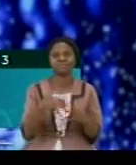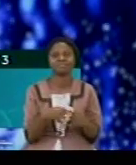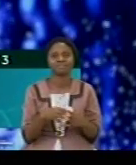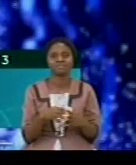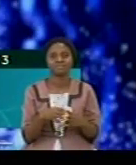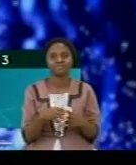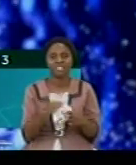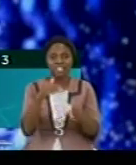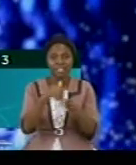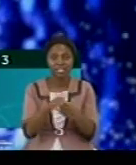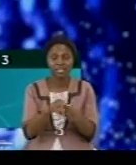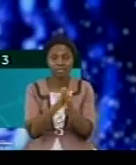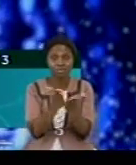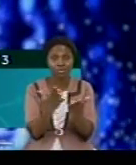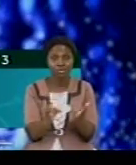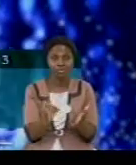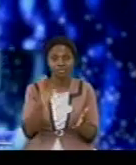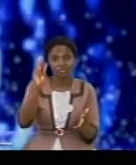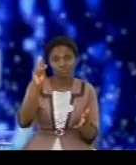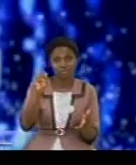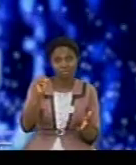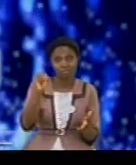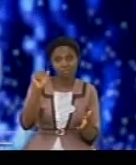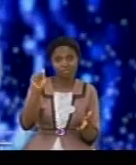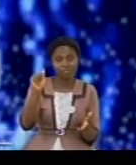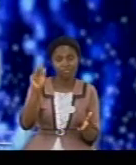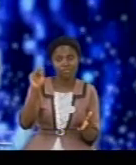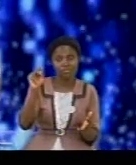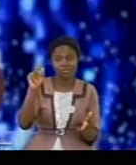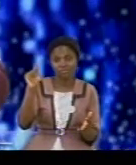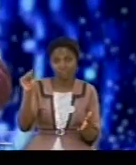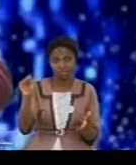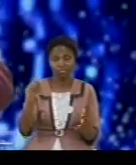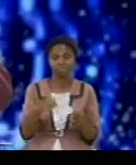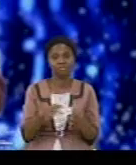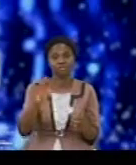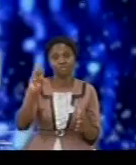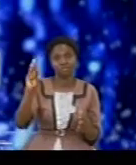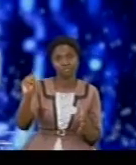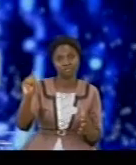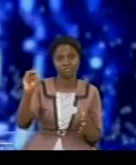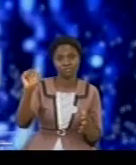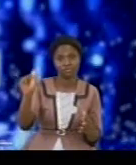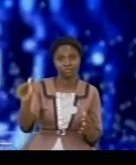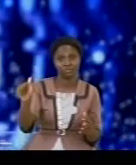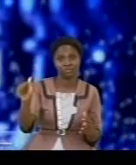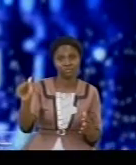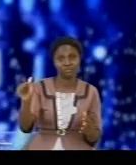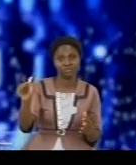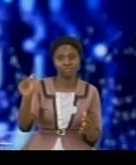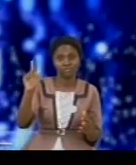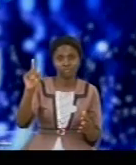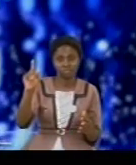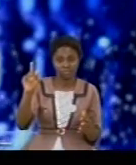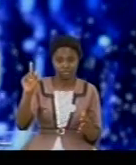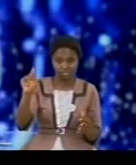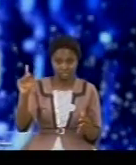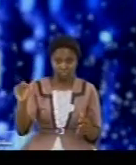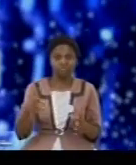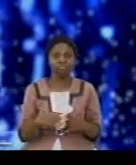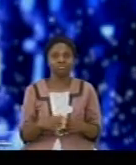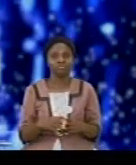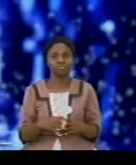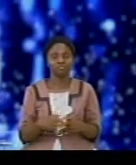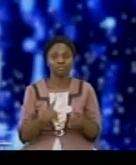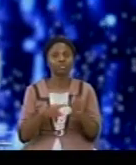Matthew chapter 3, how to show that we are abiding in him, how to show that we continuing